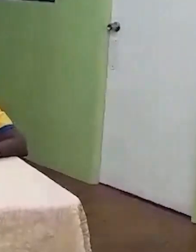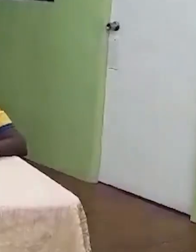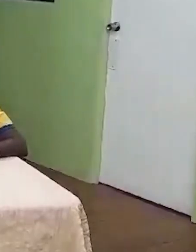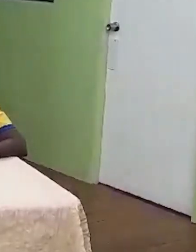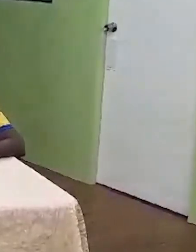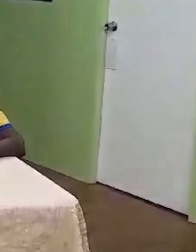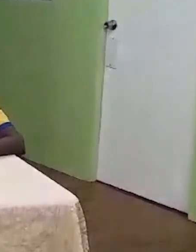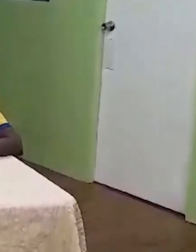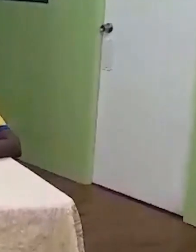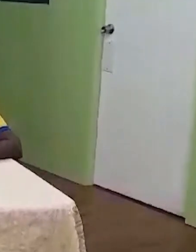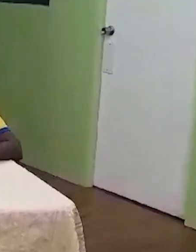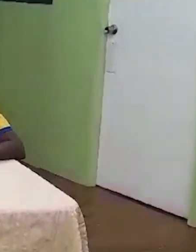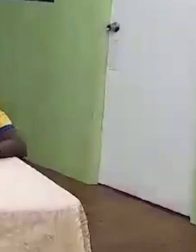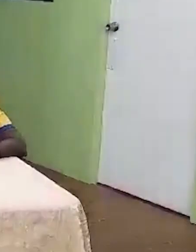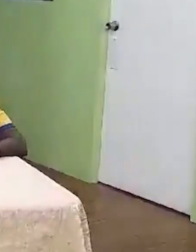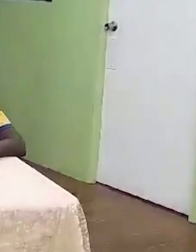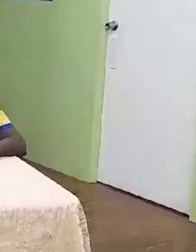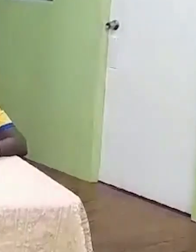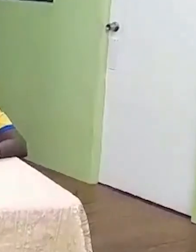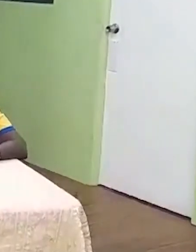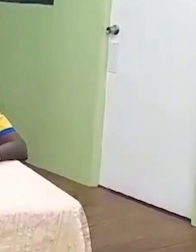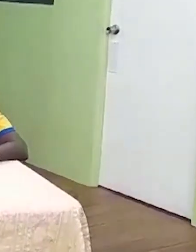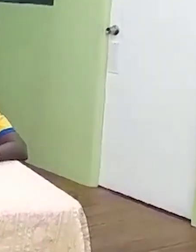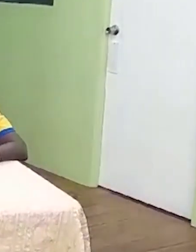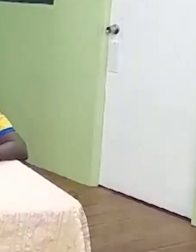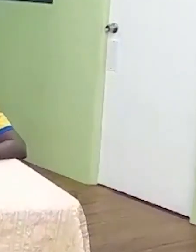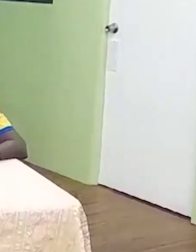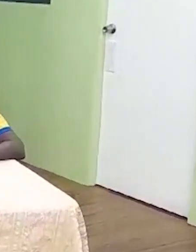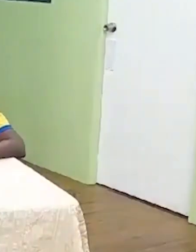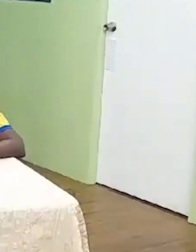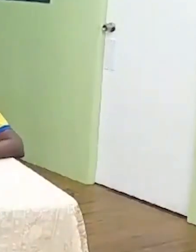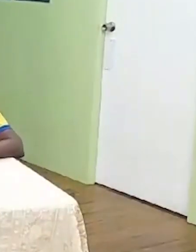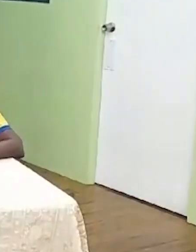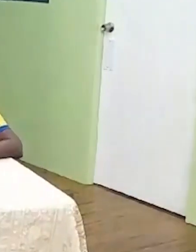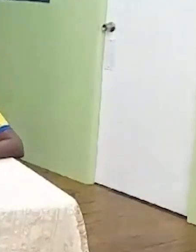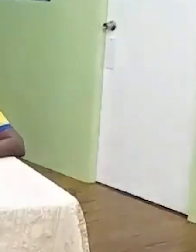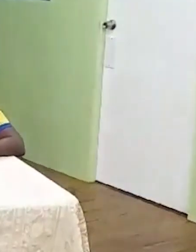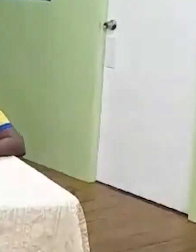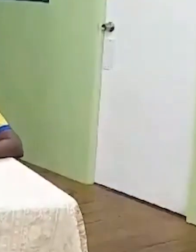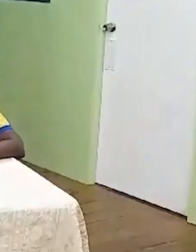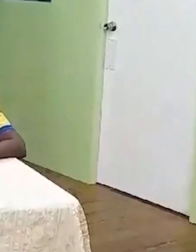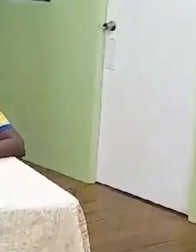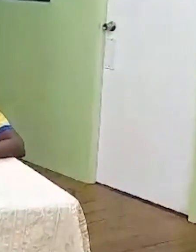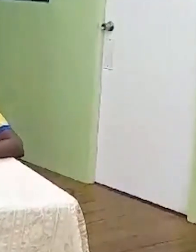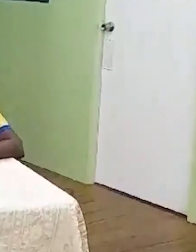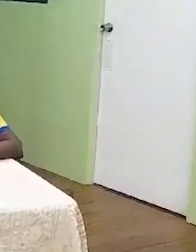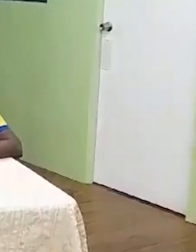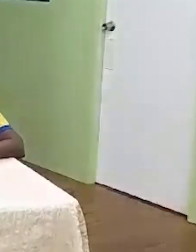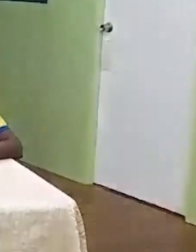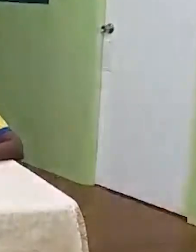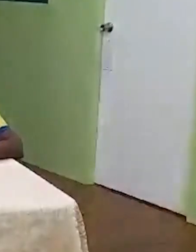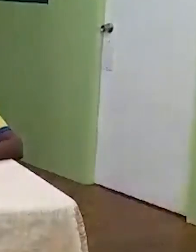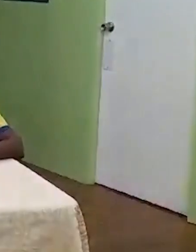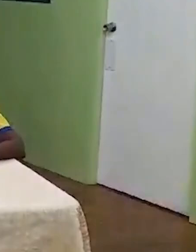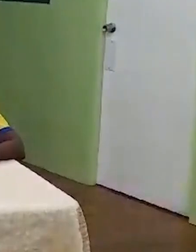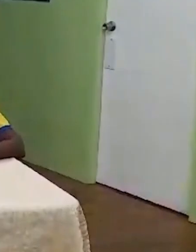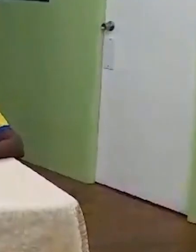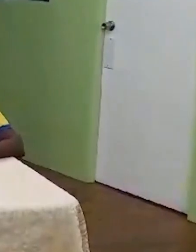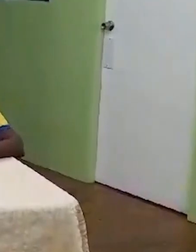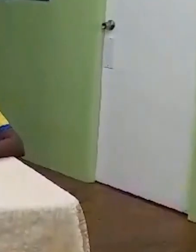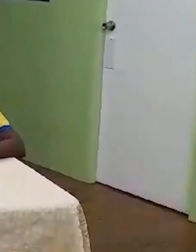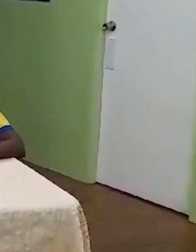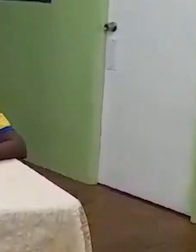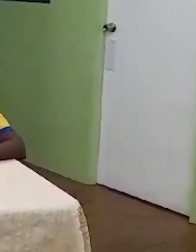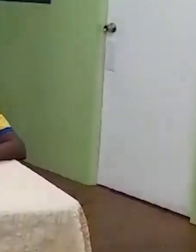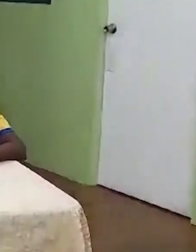value, split between cash and kind. They will also provide all trophies and a series of special awards to be issued to